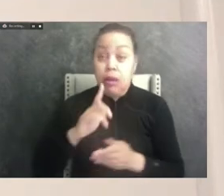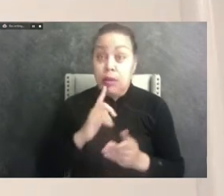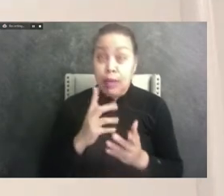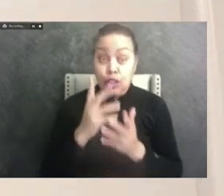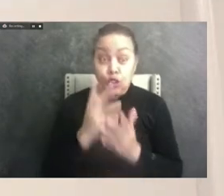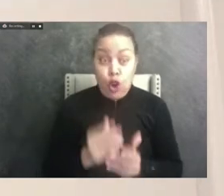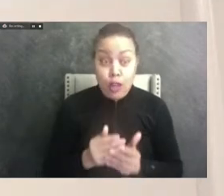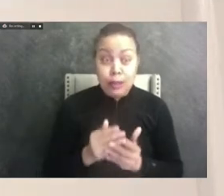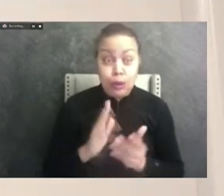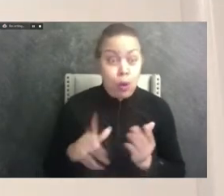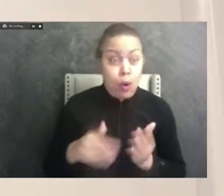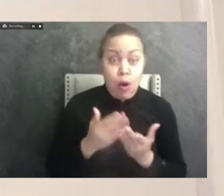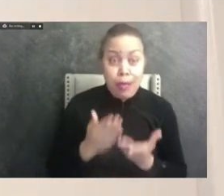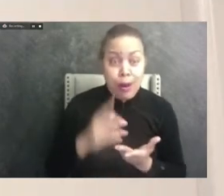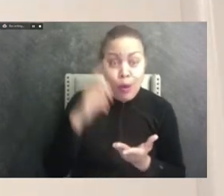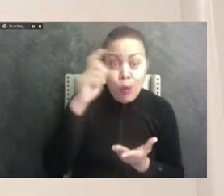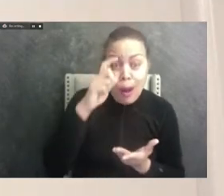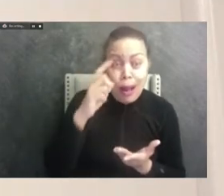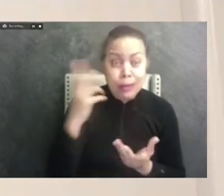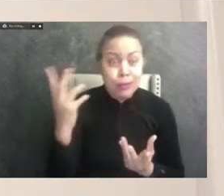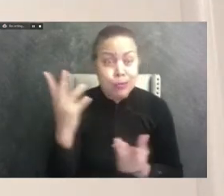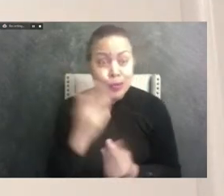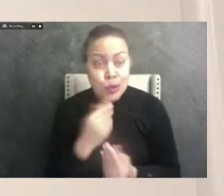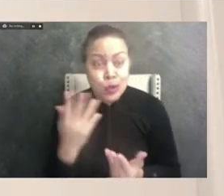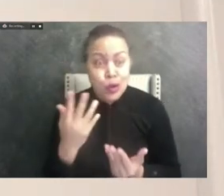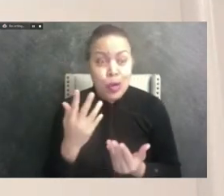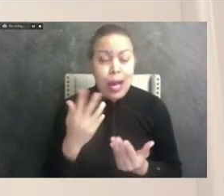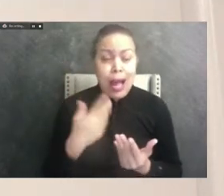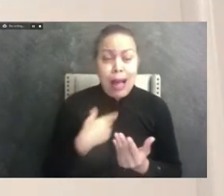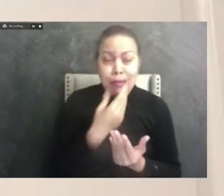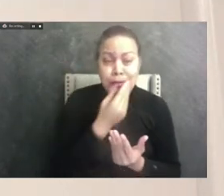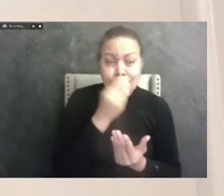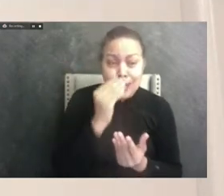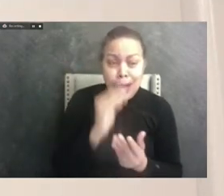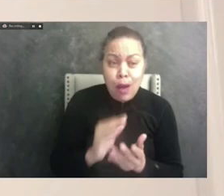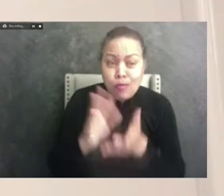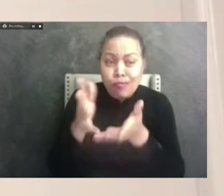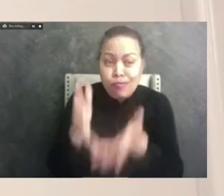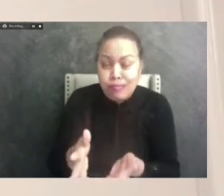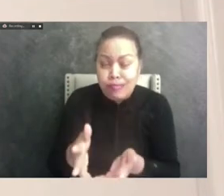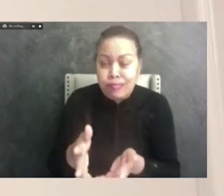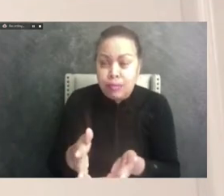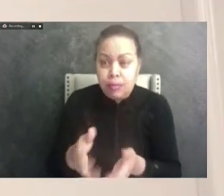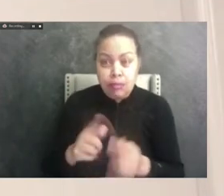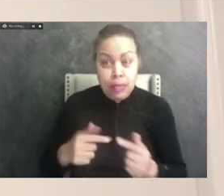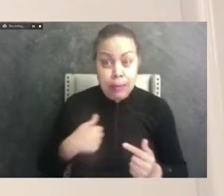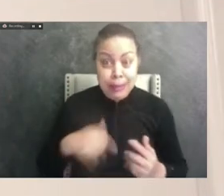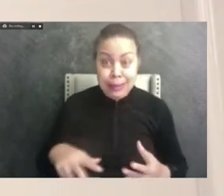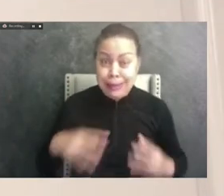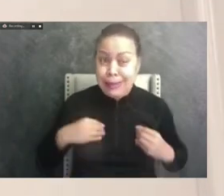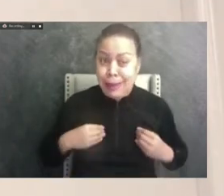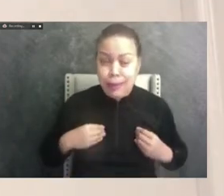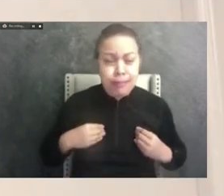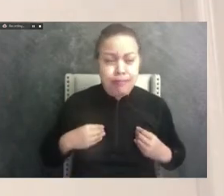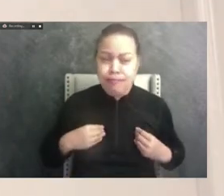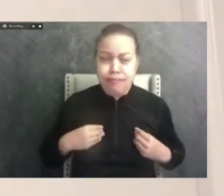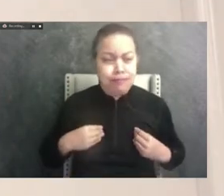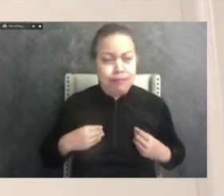lovely, crowned with lilies and with laurel they go. But I am not